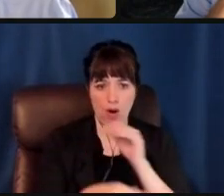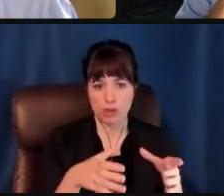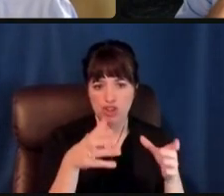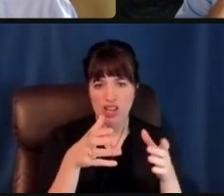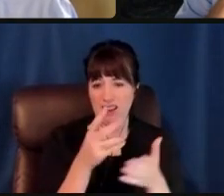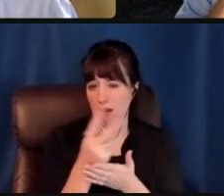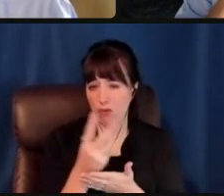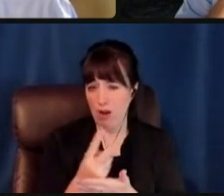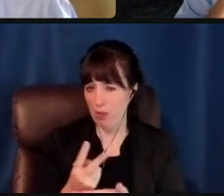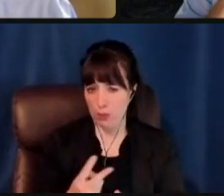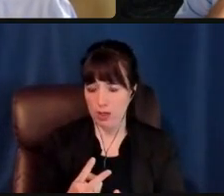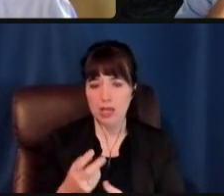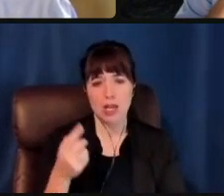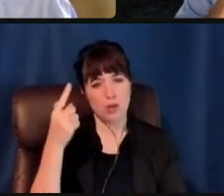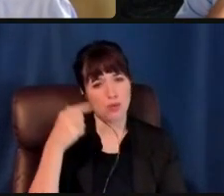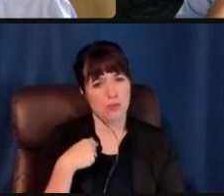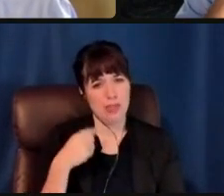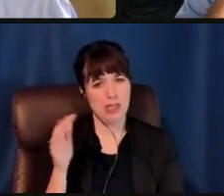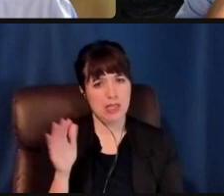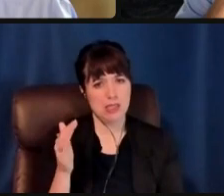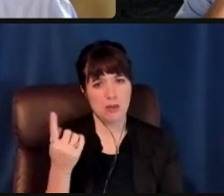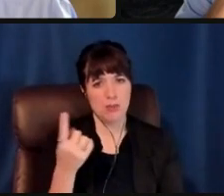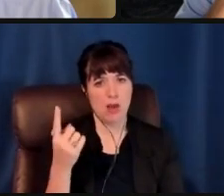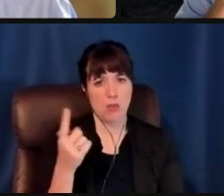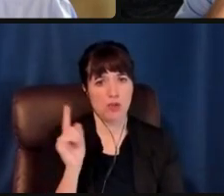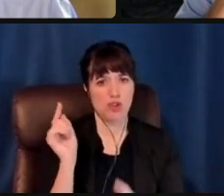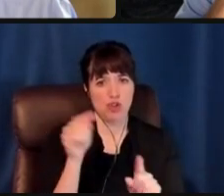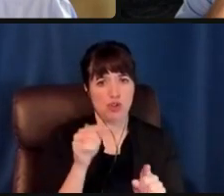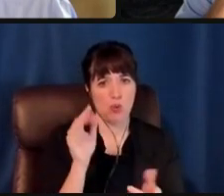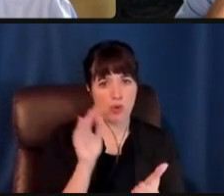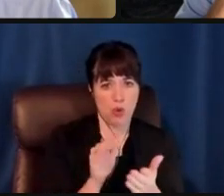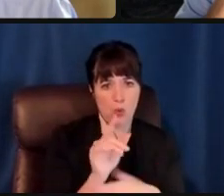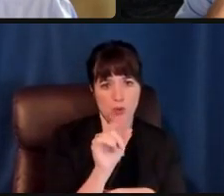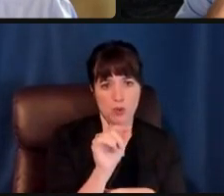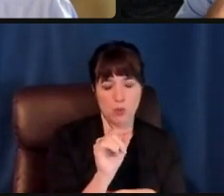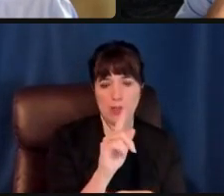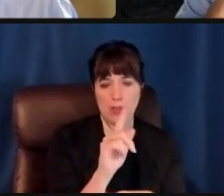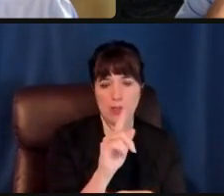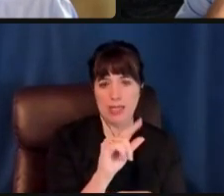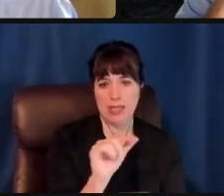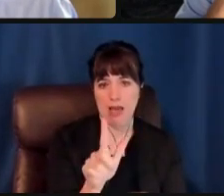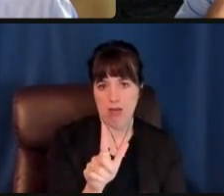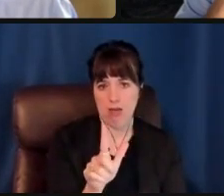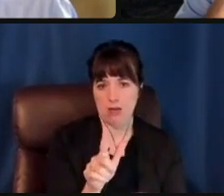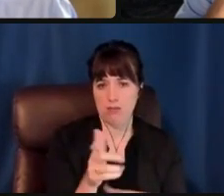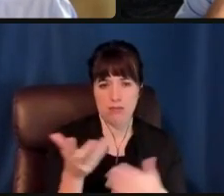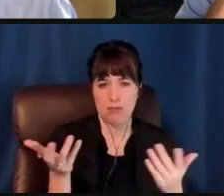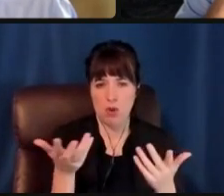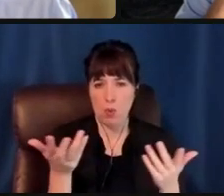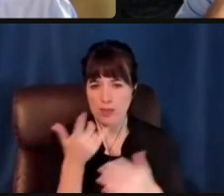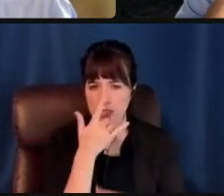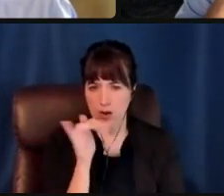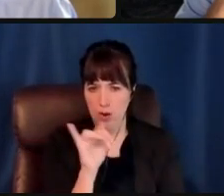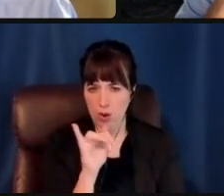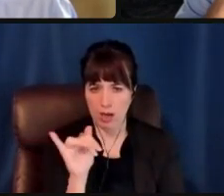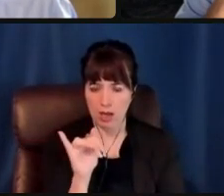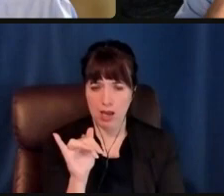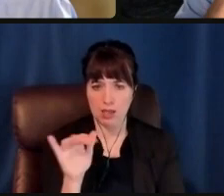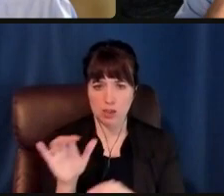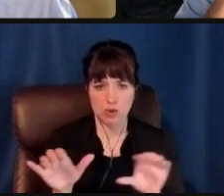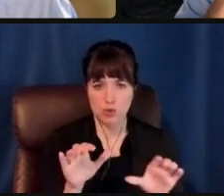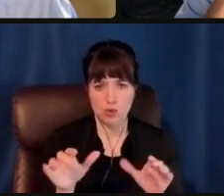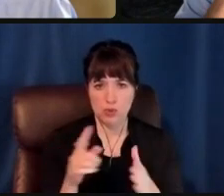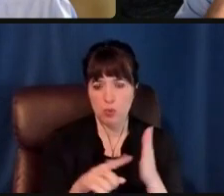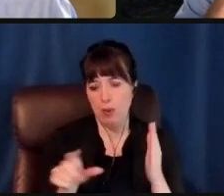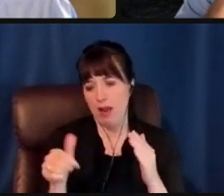week? I mean, to me, it seems like someone should just go to the lower amount, the 20-gallon. What does it look like to actually do what others